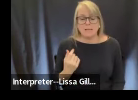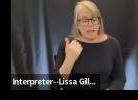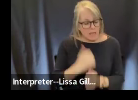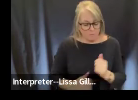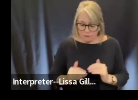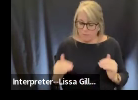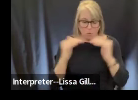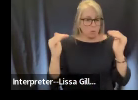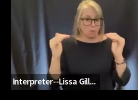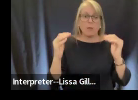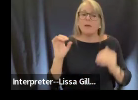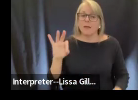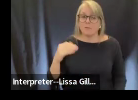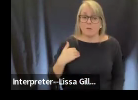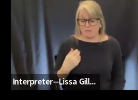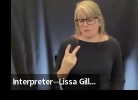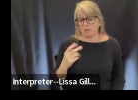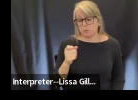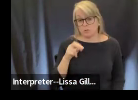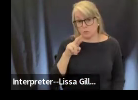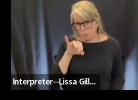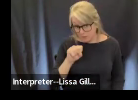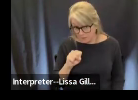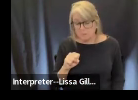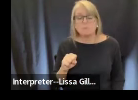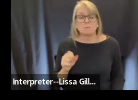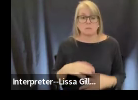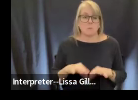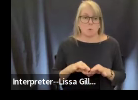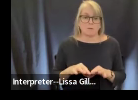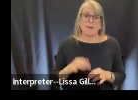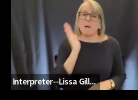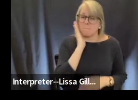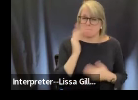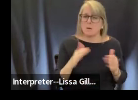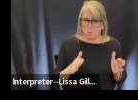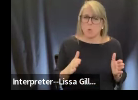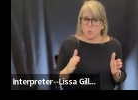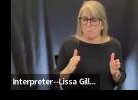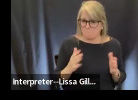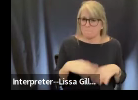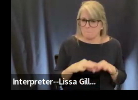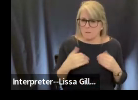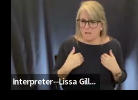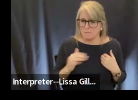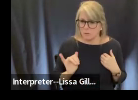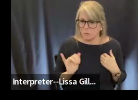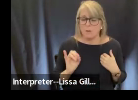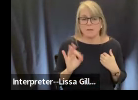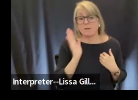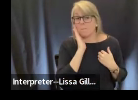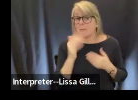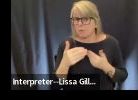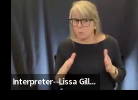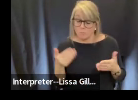if you have 2 stories, 1 on each level. Have 1 in each bedroom, especially when those bedrooms are in the vicinity